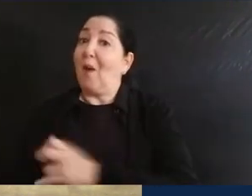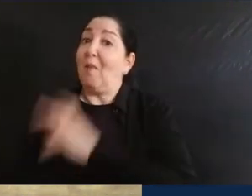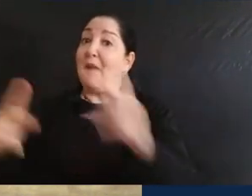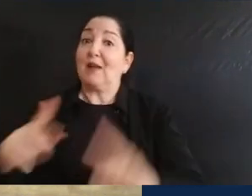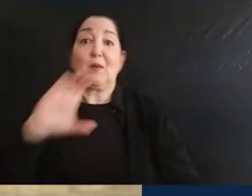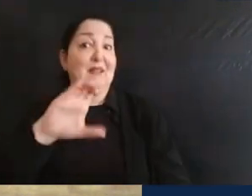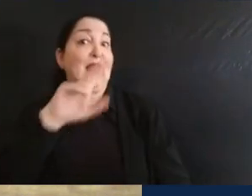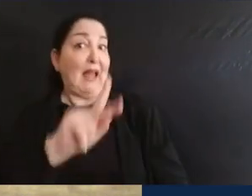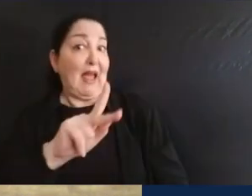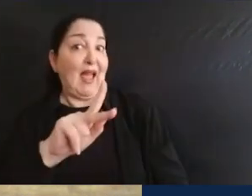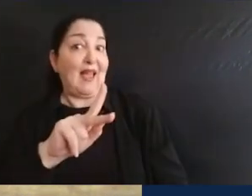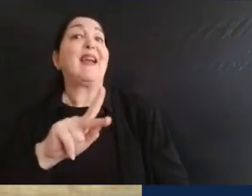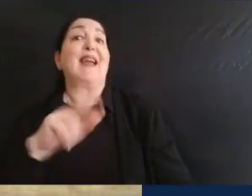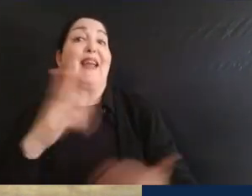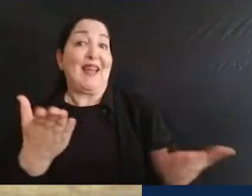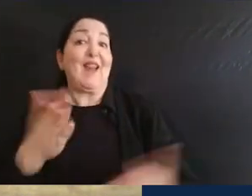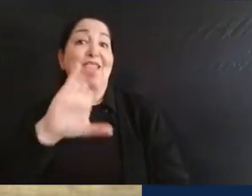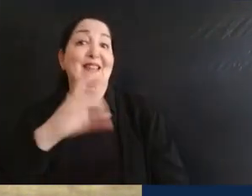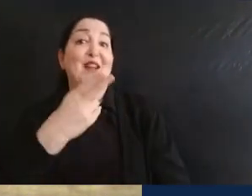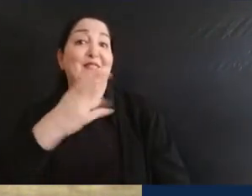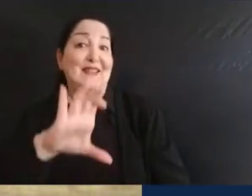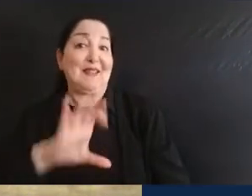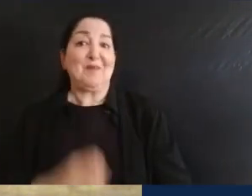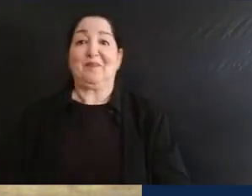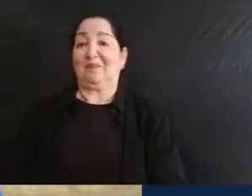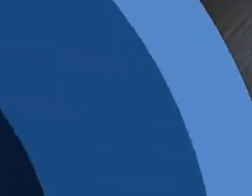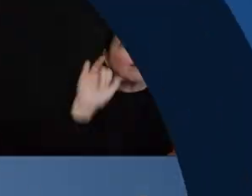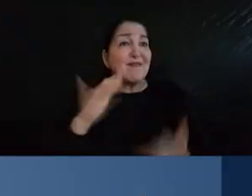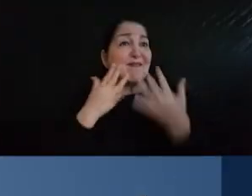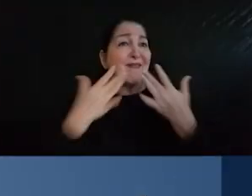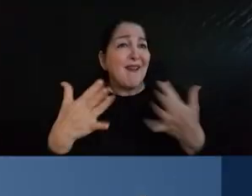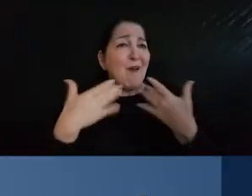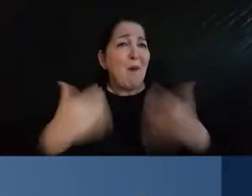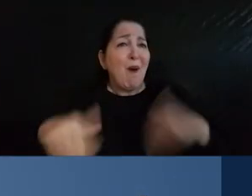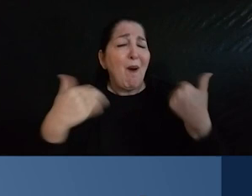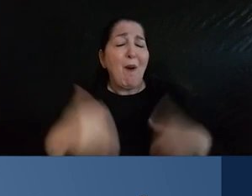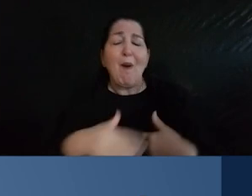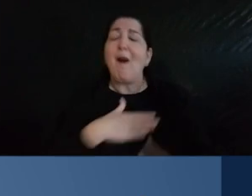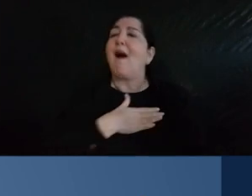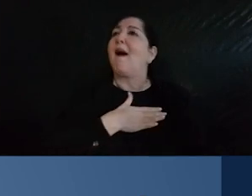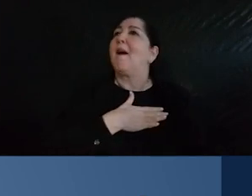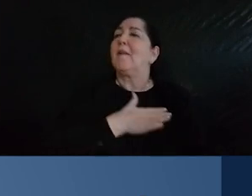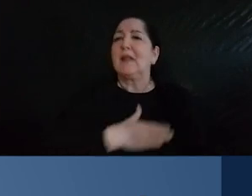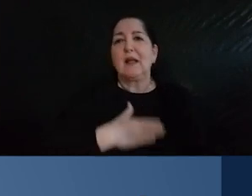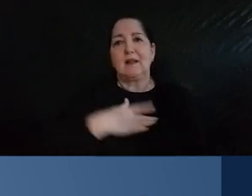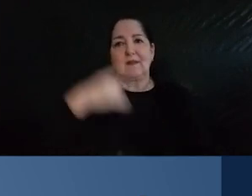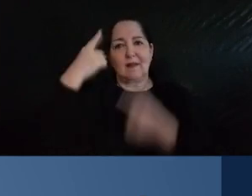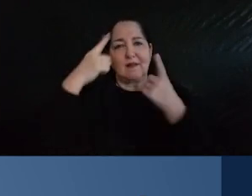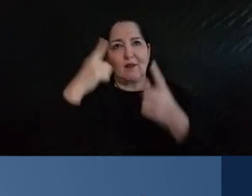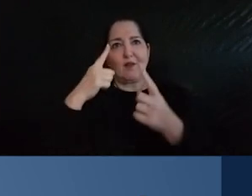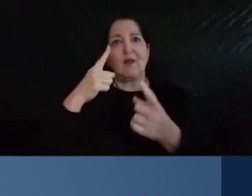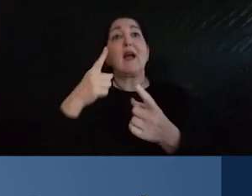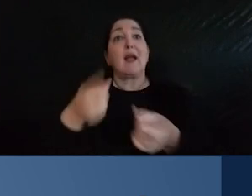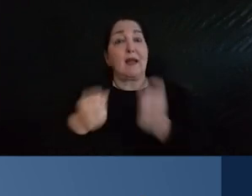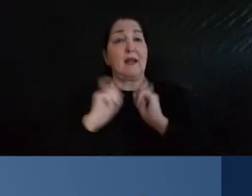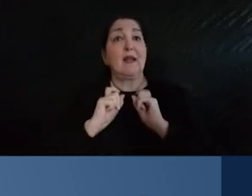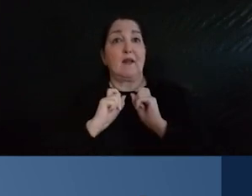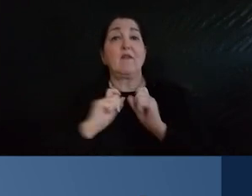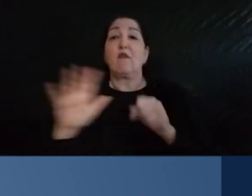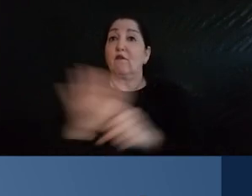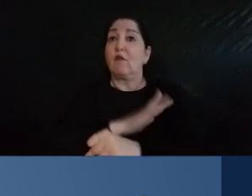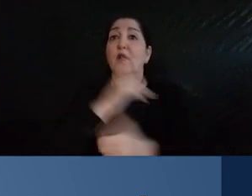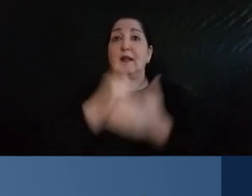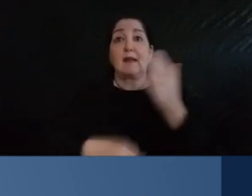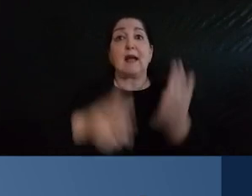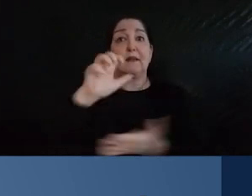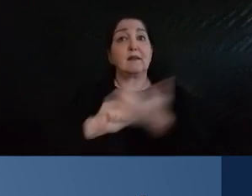now, back to CK at CHC. Please consider a fully tax-deductible